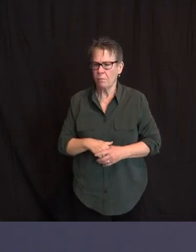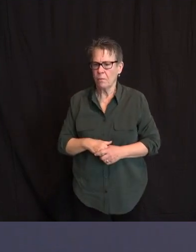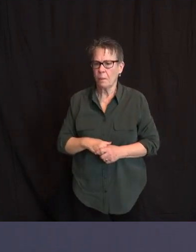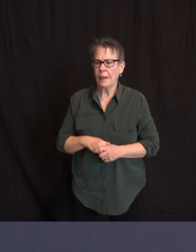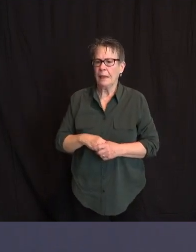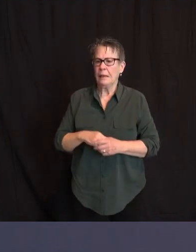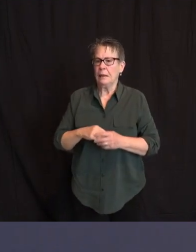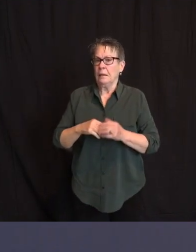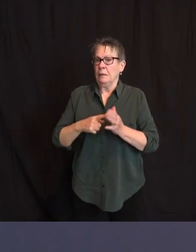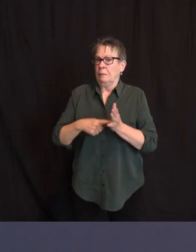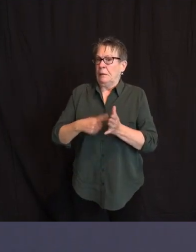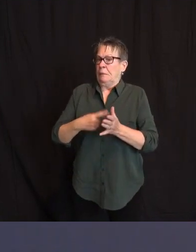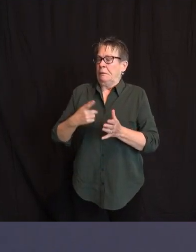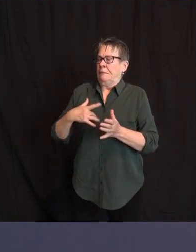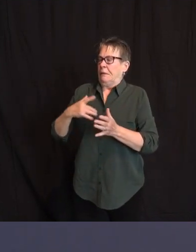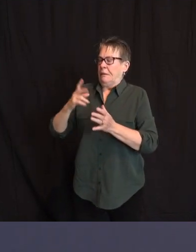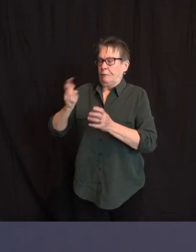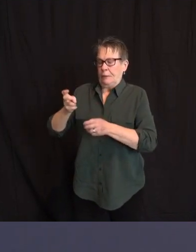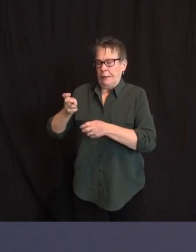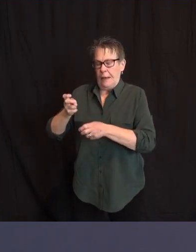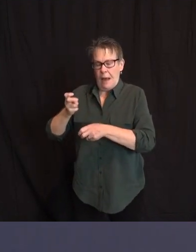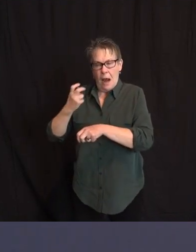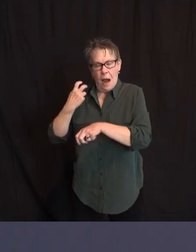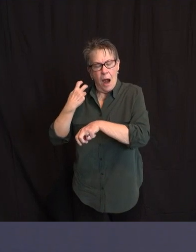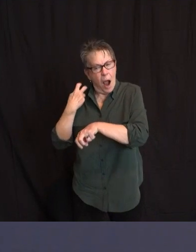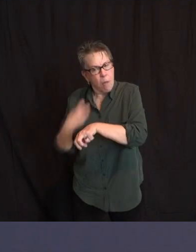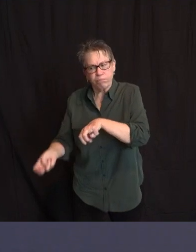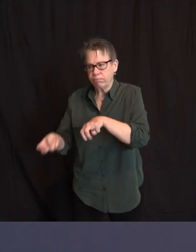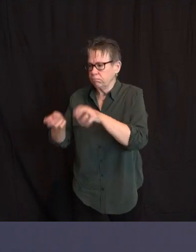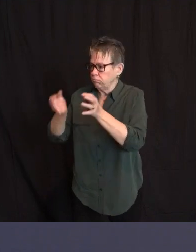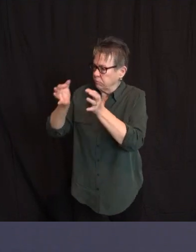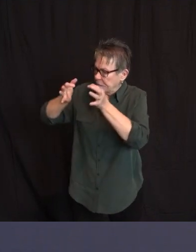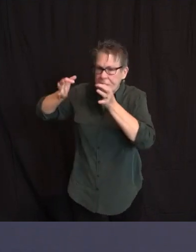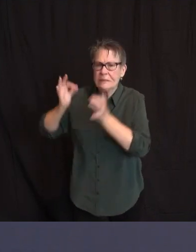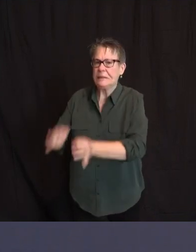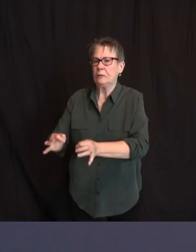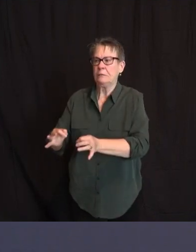what we're seeing, and that's what gets reported. As far as nurses are concerned,